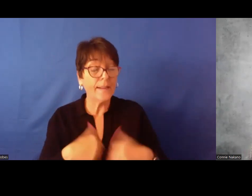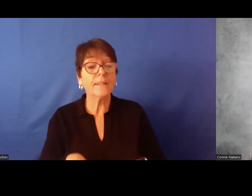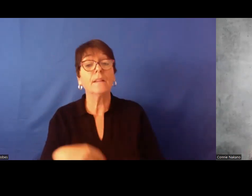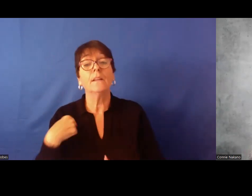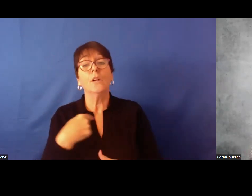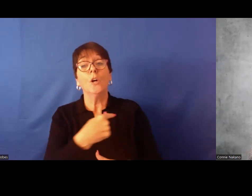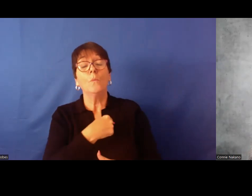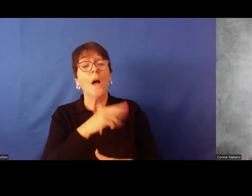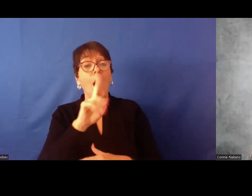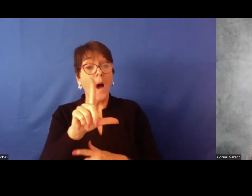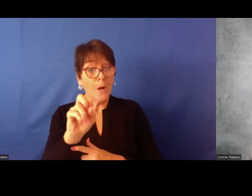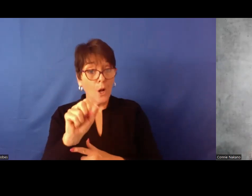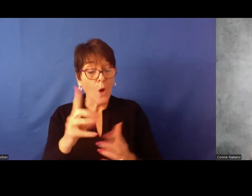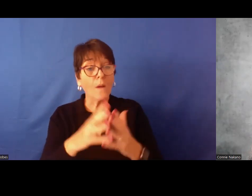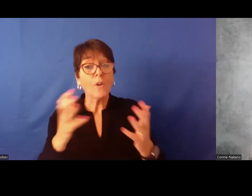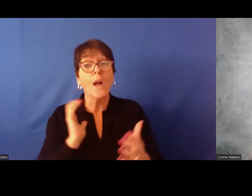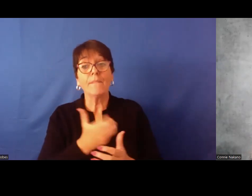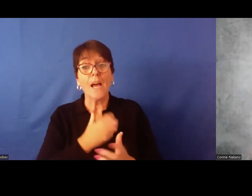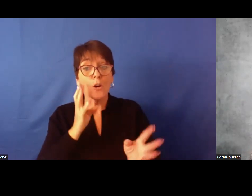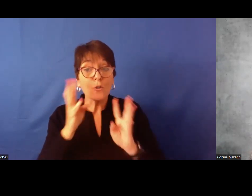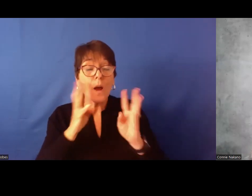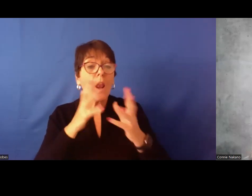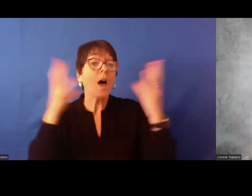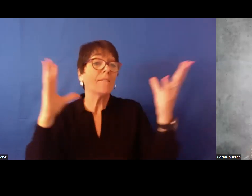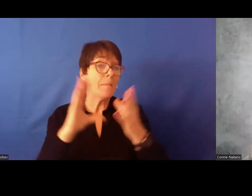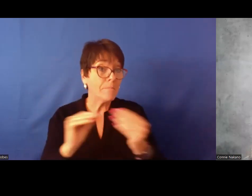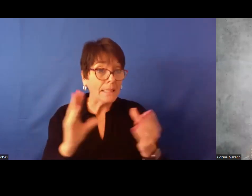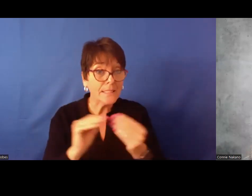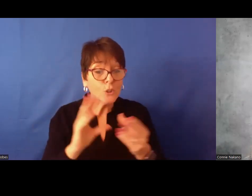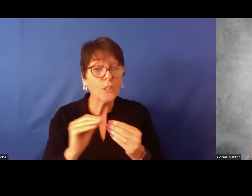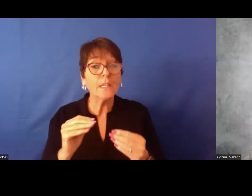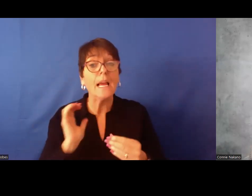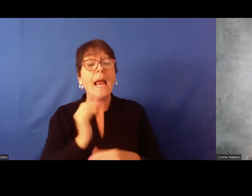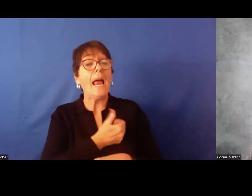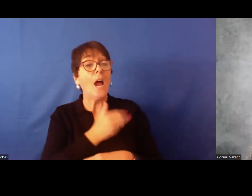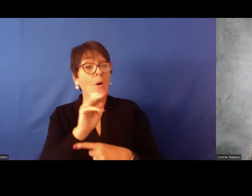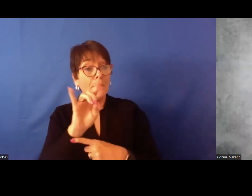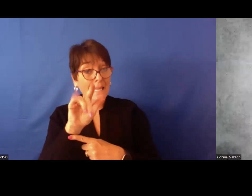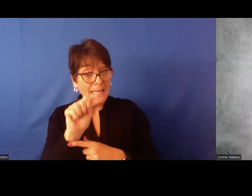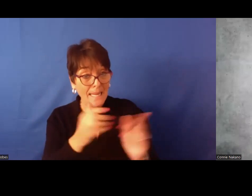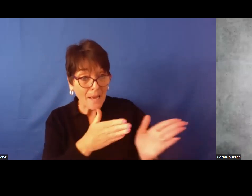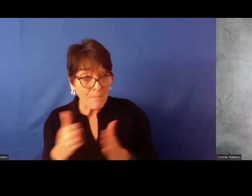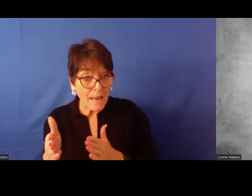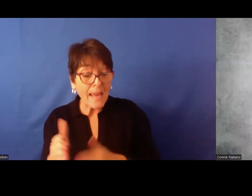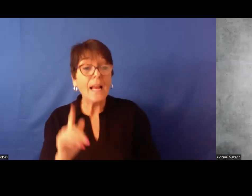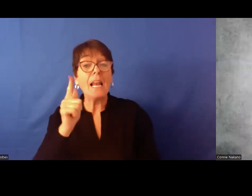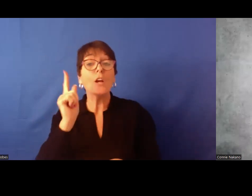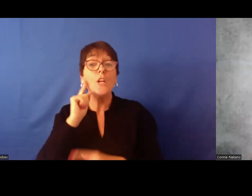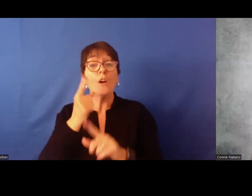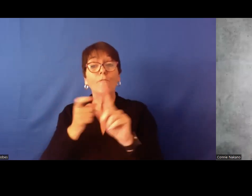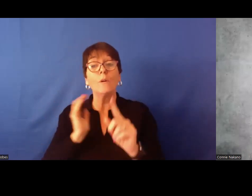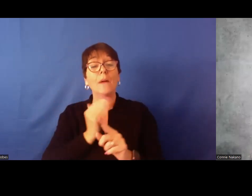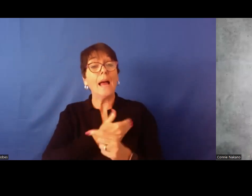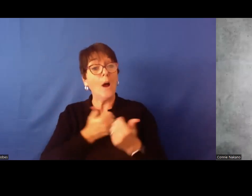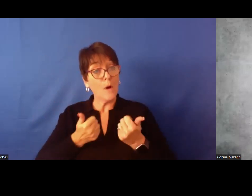We've uploaded a lot of our creative, a lot of the messaging that we've been doing, and our media plan. Later, you'll hear from some of the